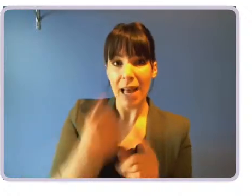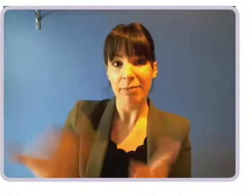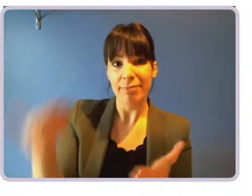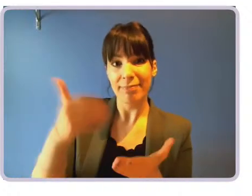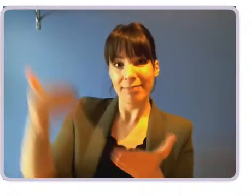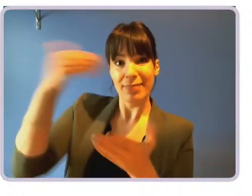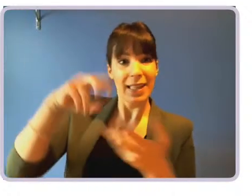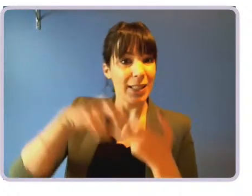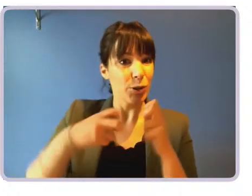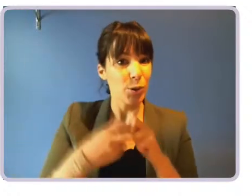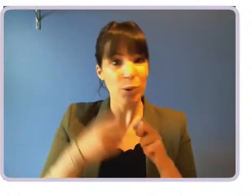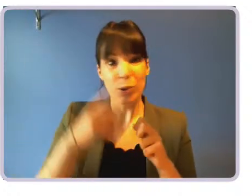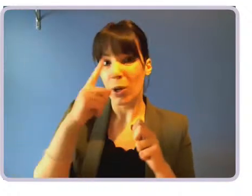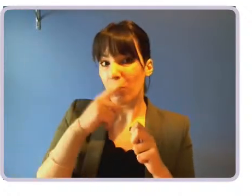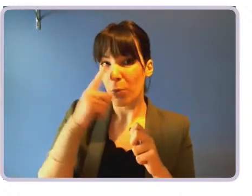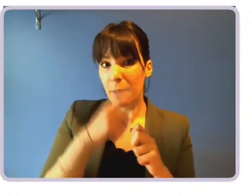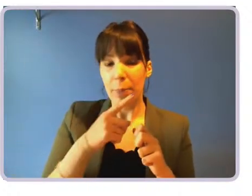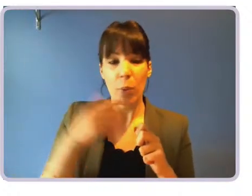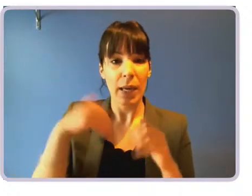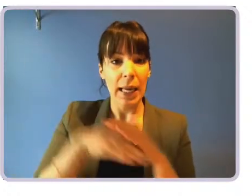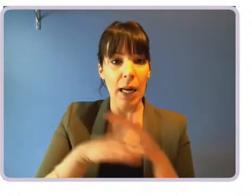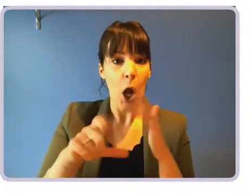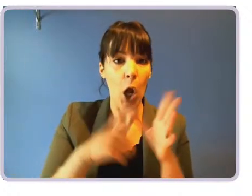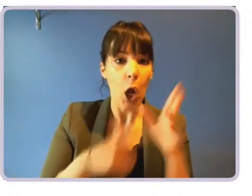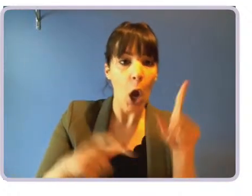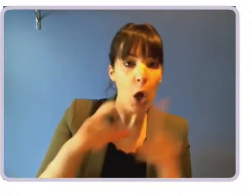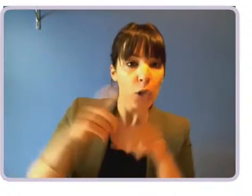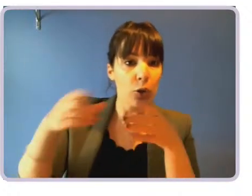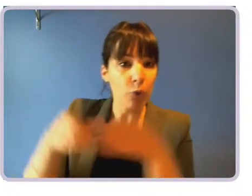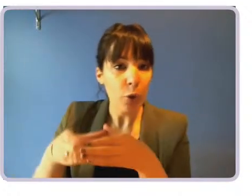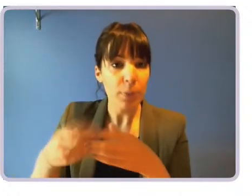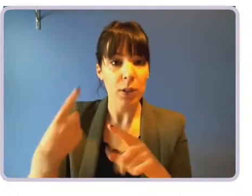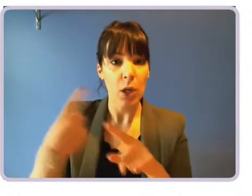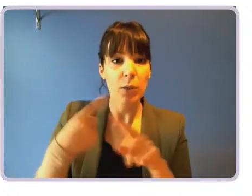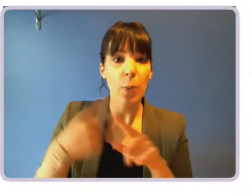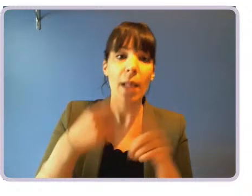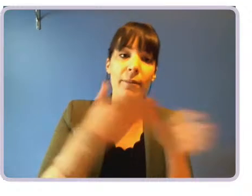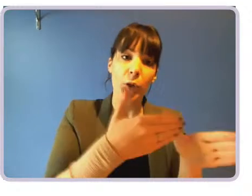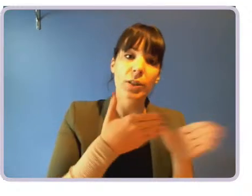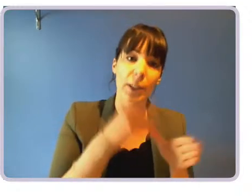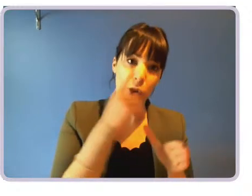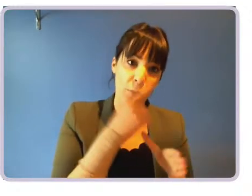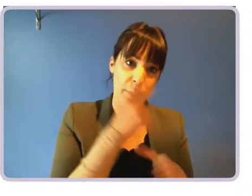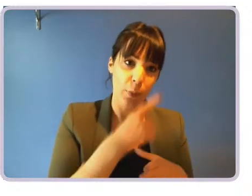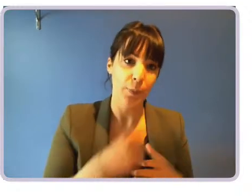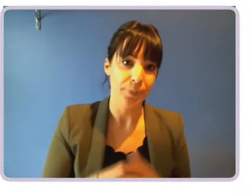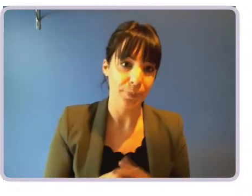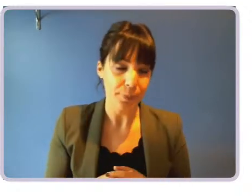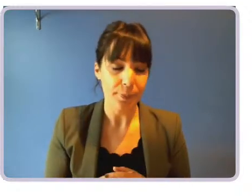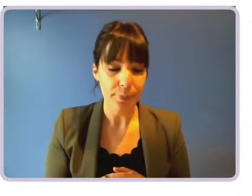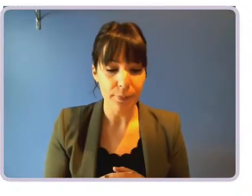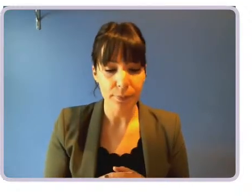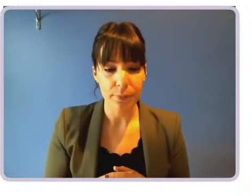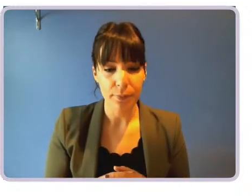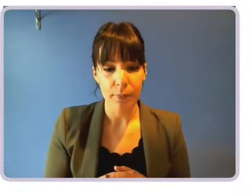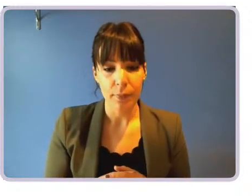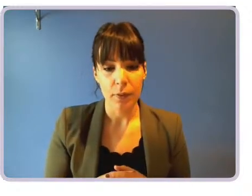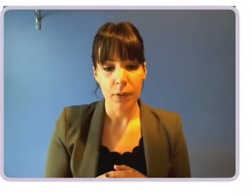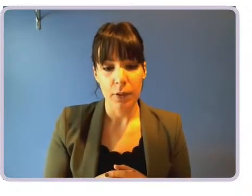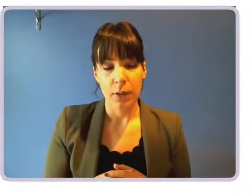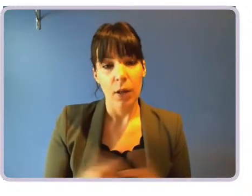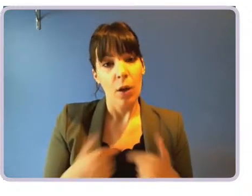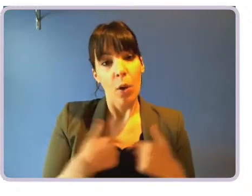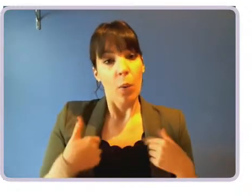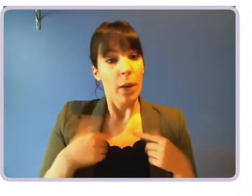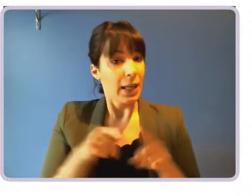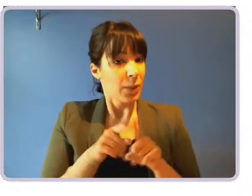and linguistically diverse communities. We also have higher levels of